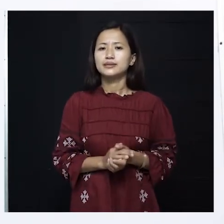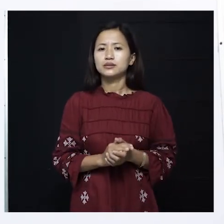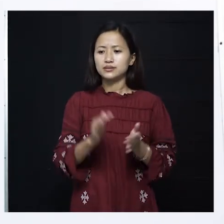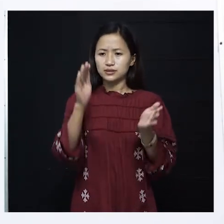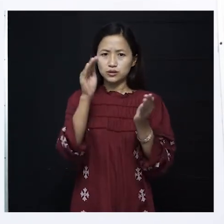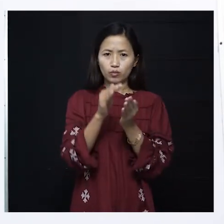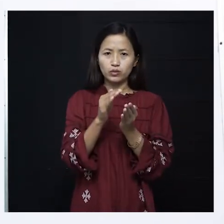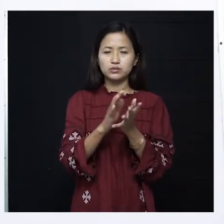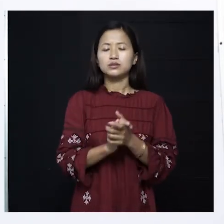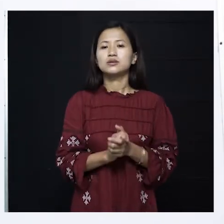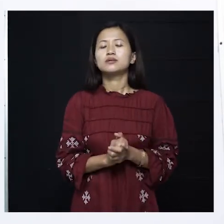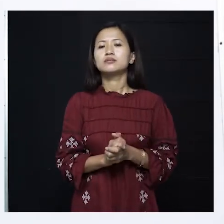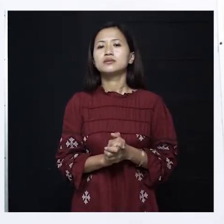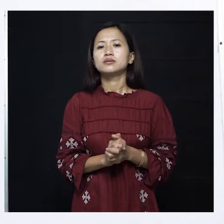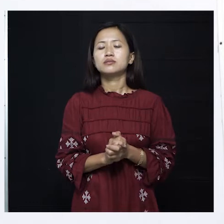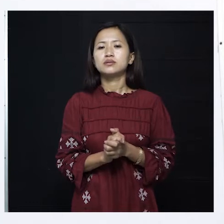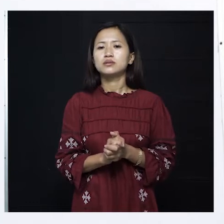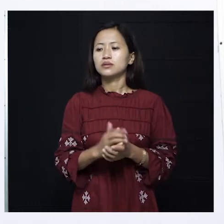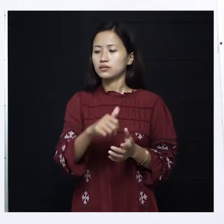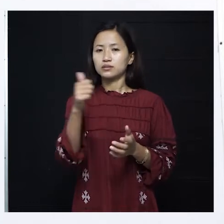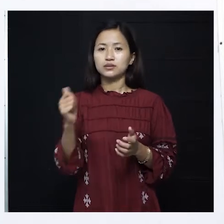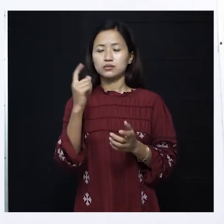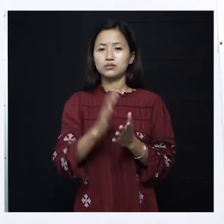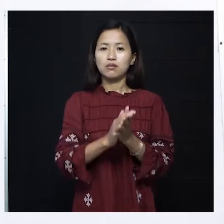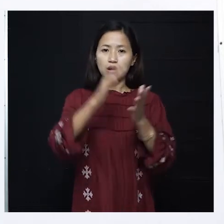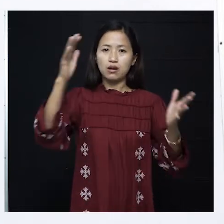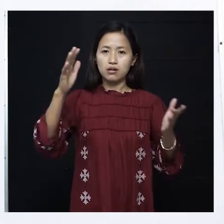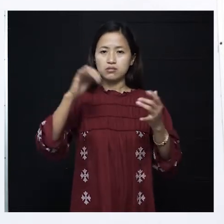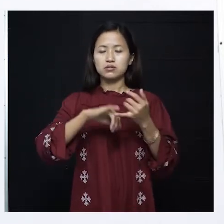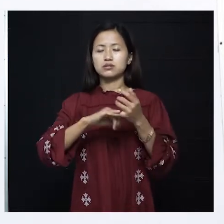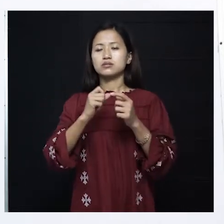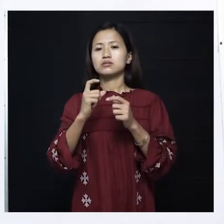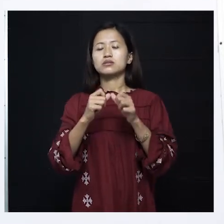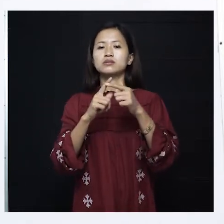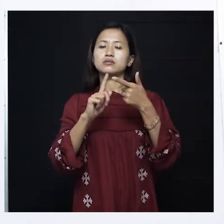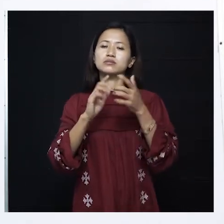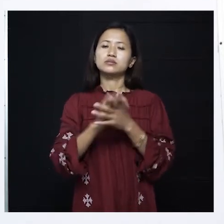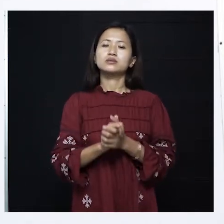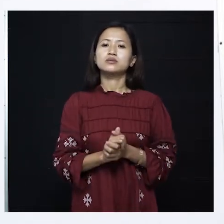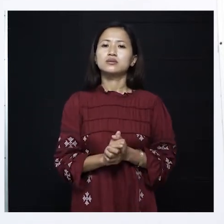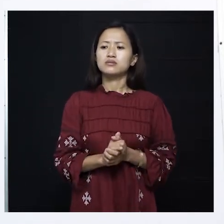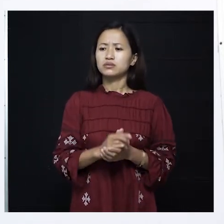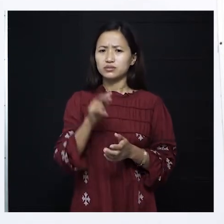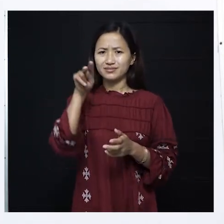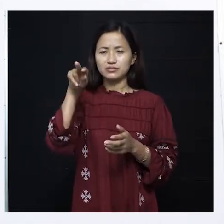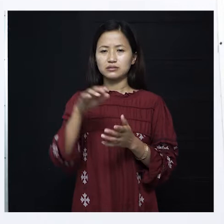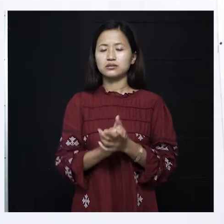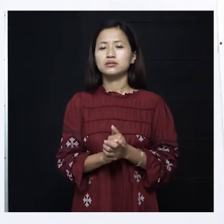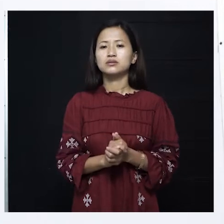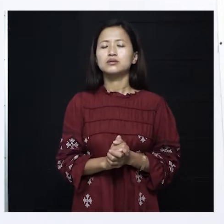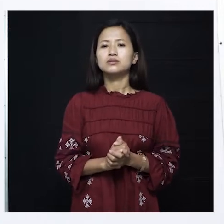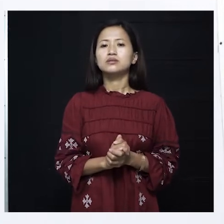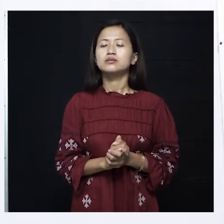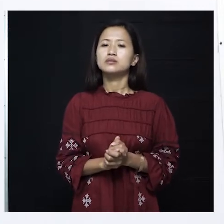the small scale, and the other one is called as the large scale. Now, if you look into the definition, okay,